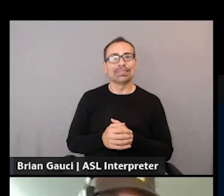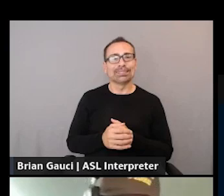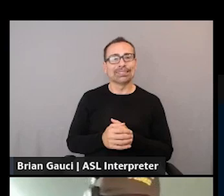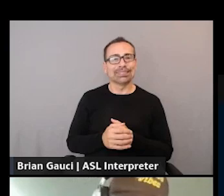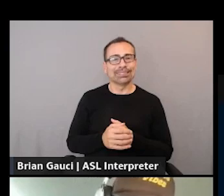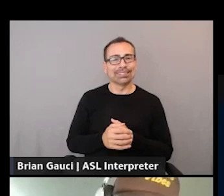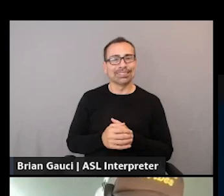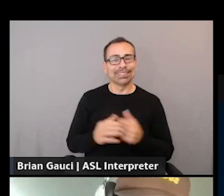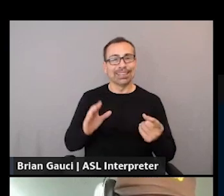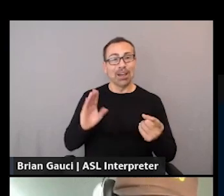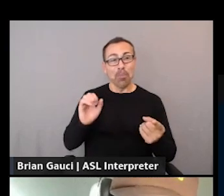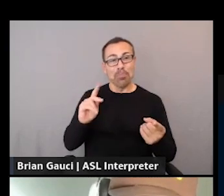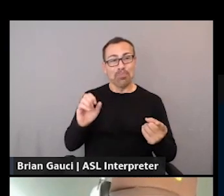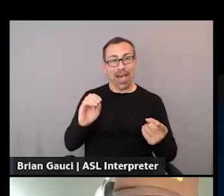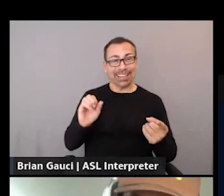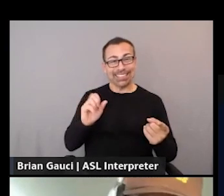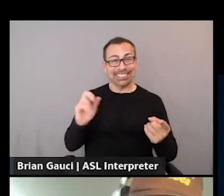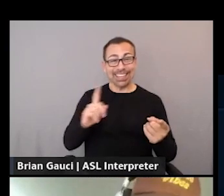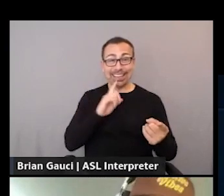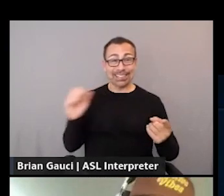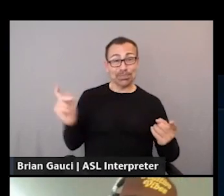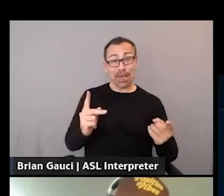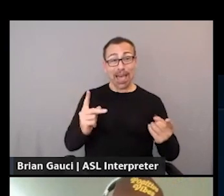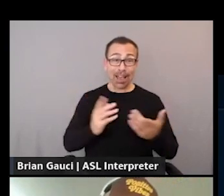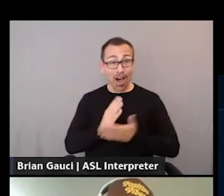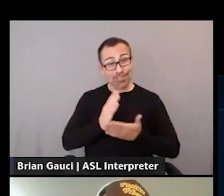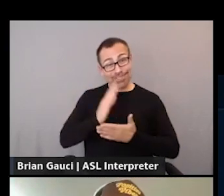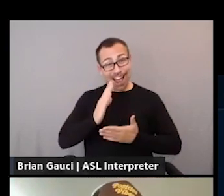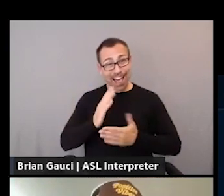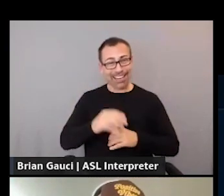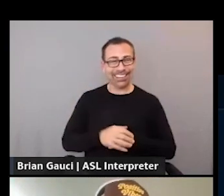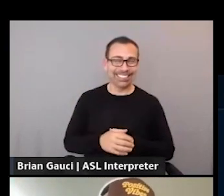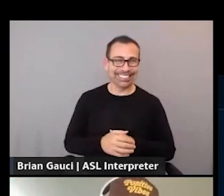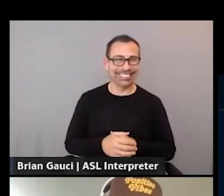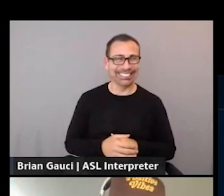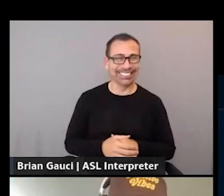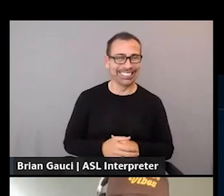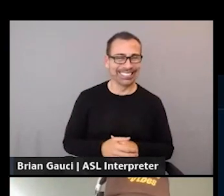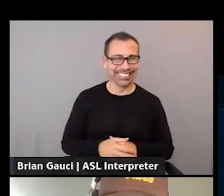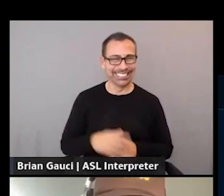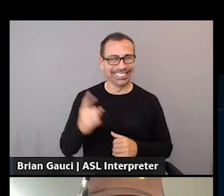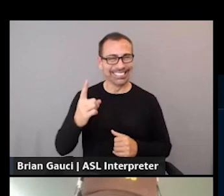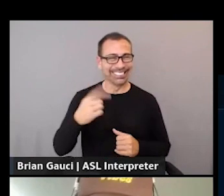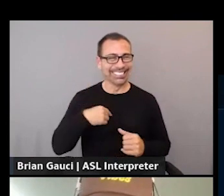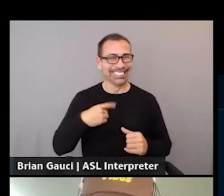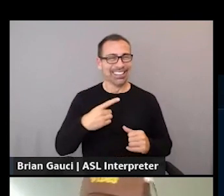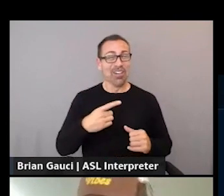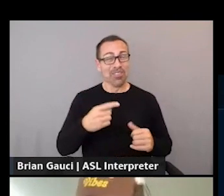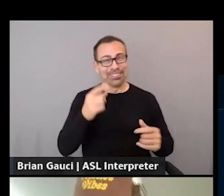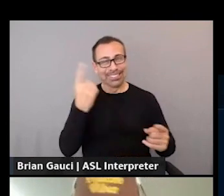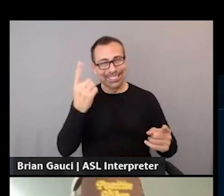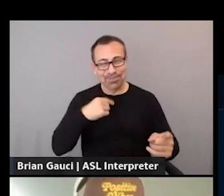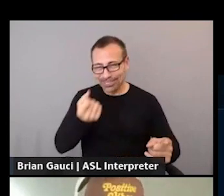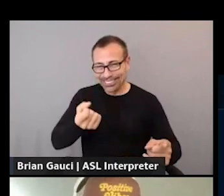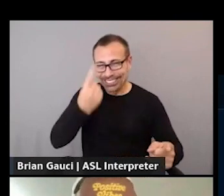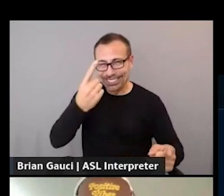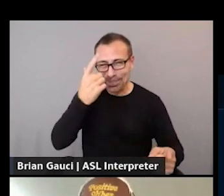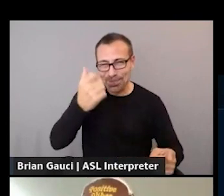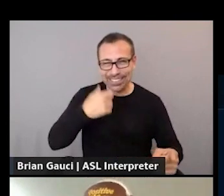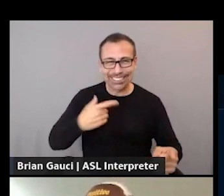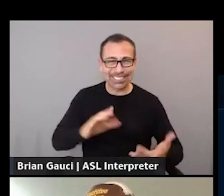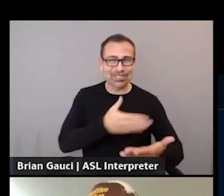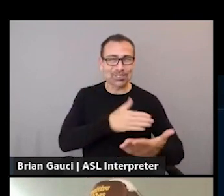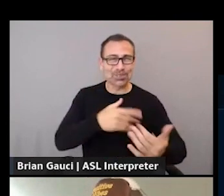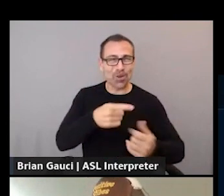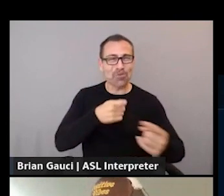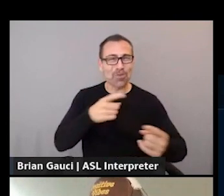Wow. Thank you for catching that. Boy band's having a hot moment right now. They're on fire. It's showing me the